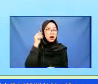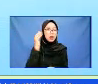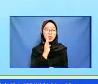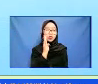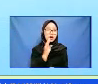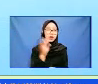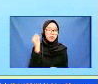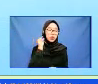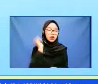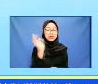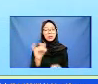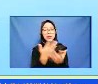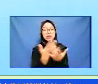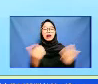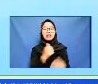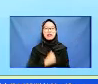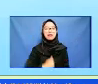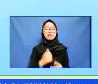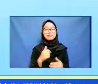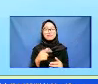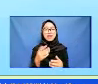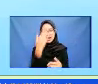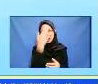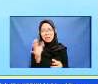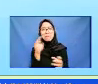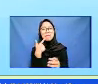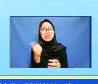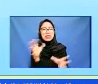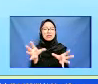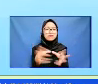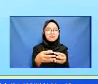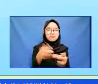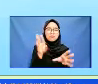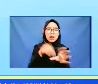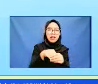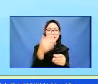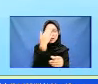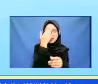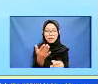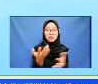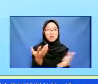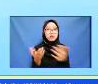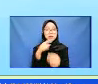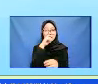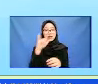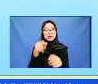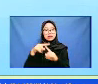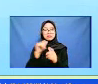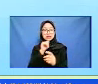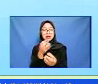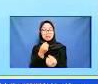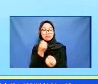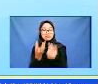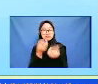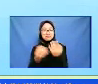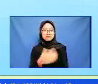debate? Pajiti, would you like to elaborate on that? Yeah, thank you, Karen. Yeah, I see from